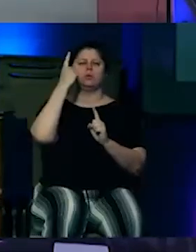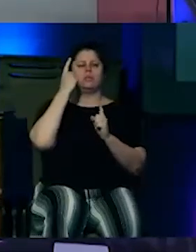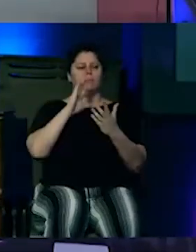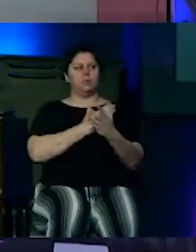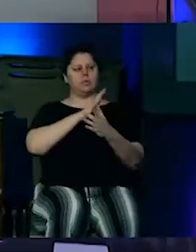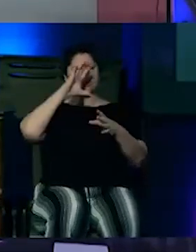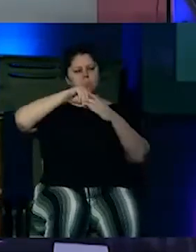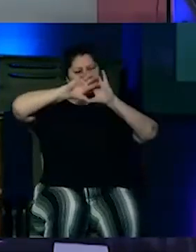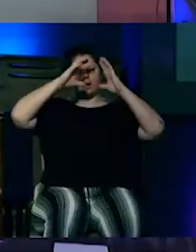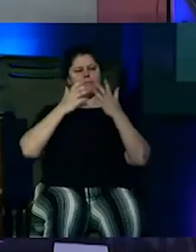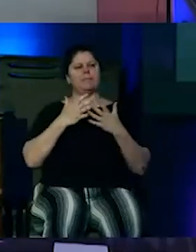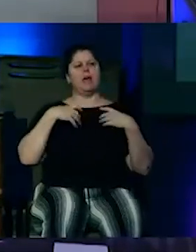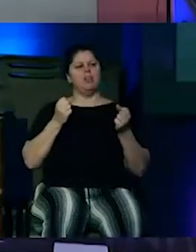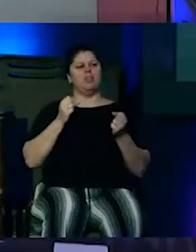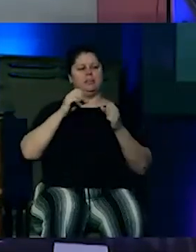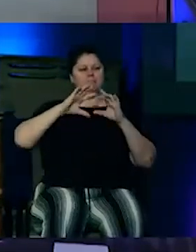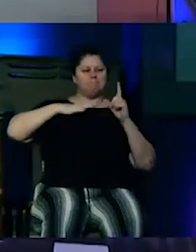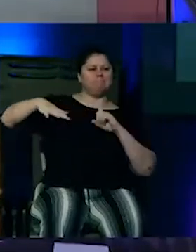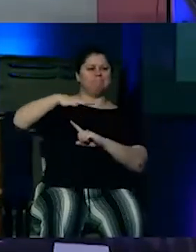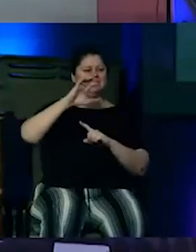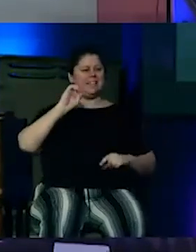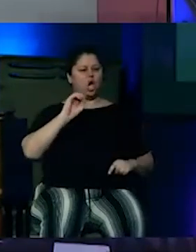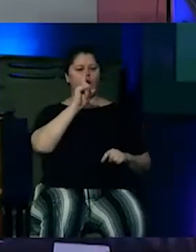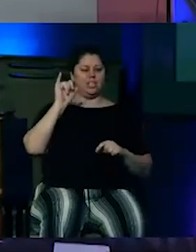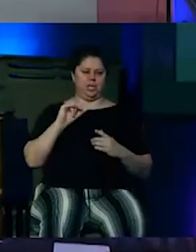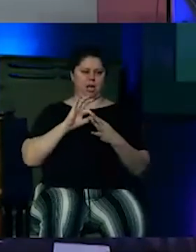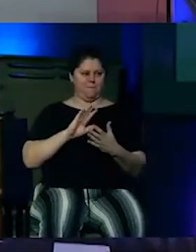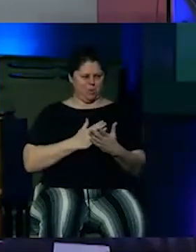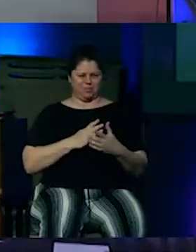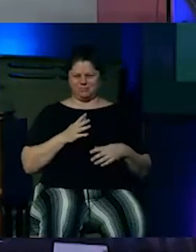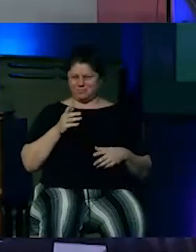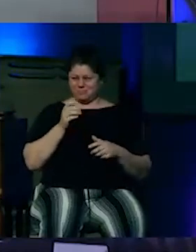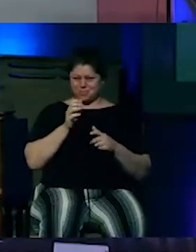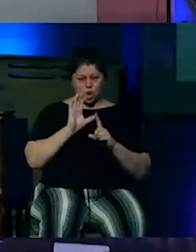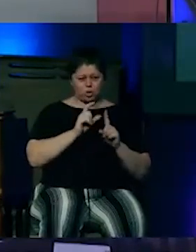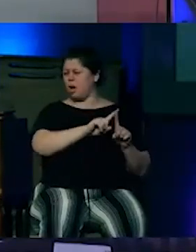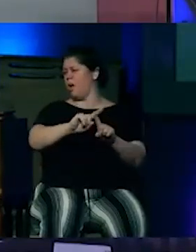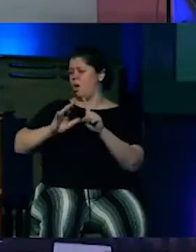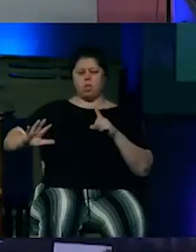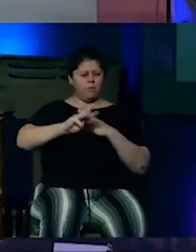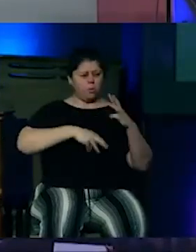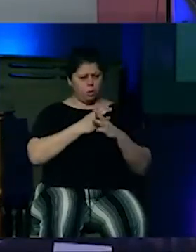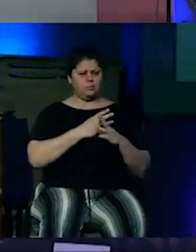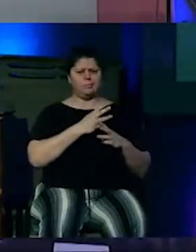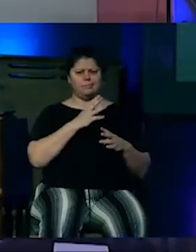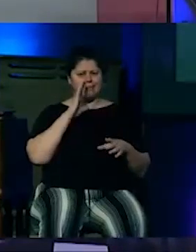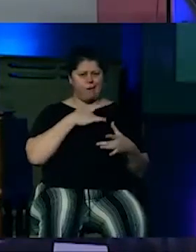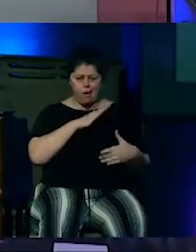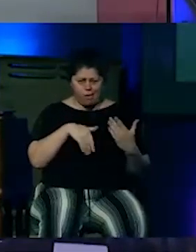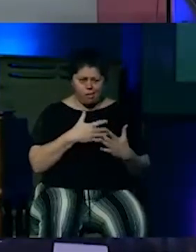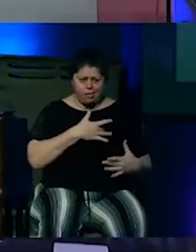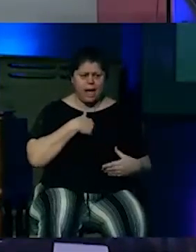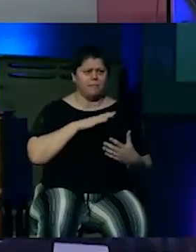the healthy ecology of community, right? Almost every culture in the world, they have dance, they have music, they have something that is part of the way that they experience